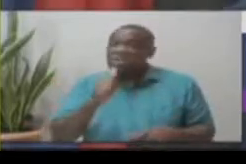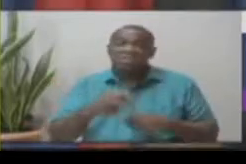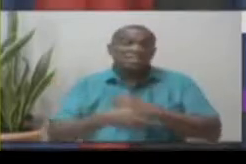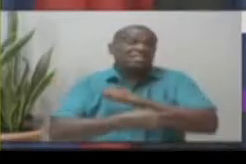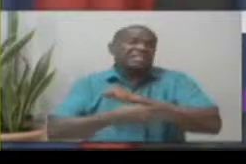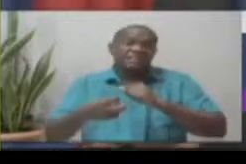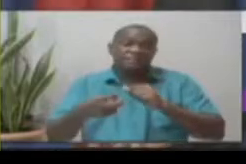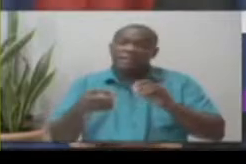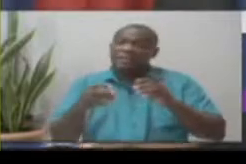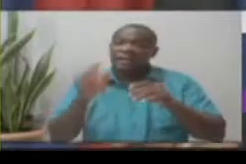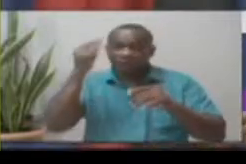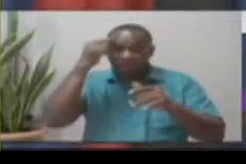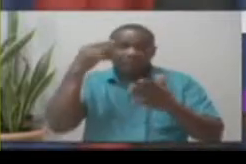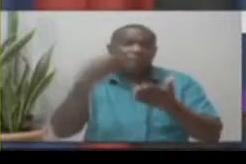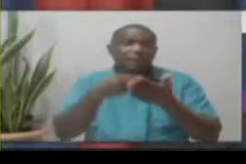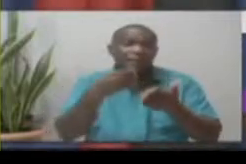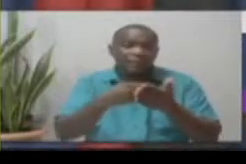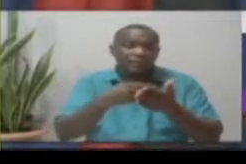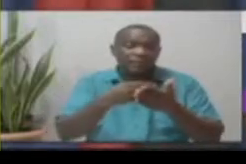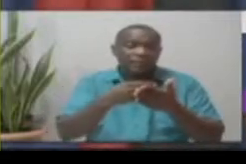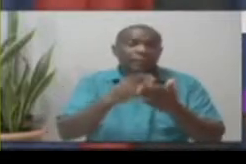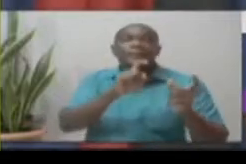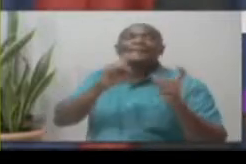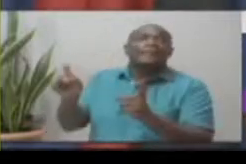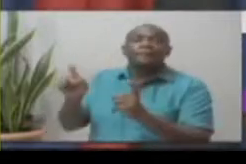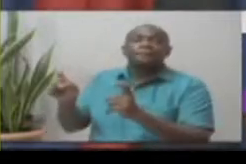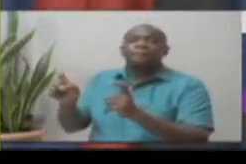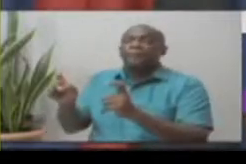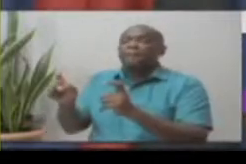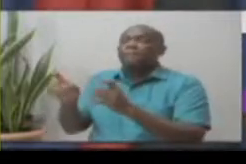the public a truckload of food.